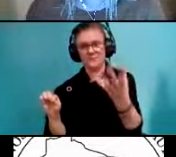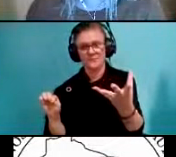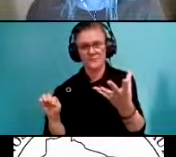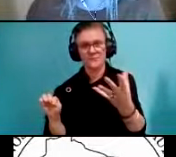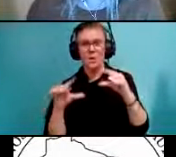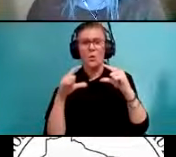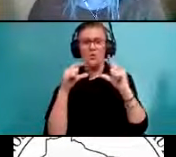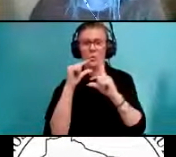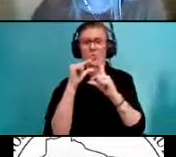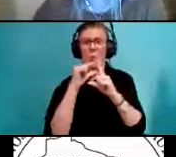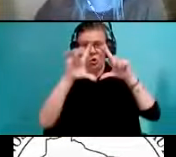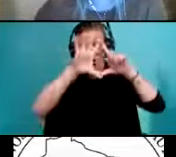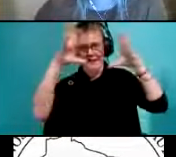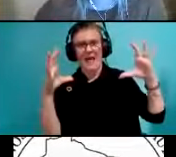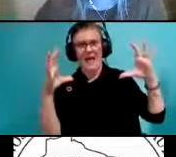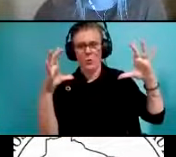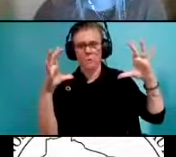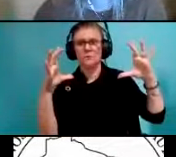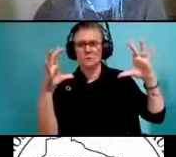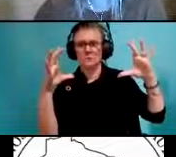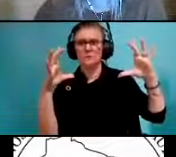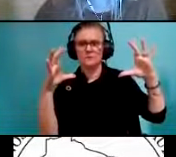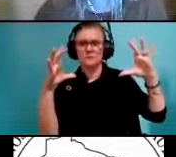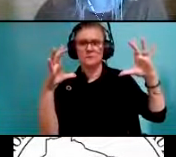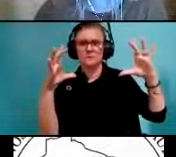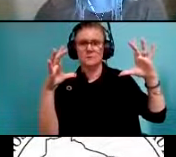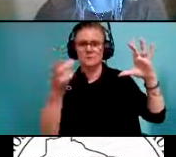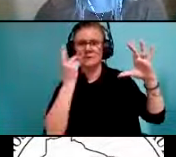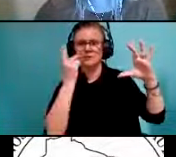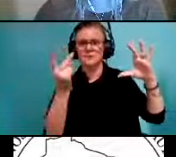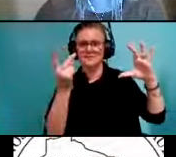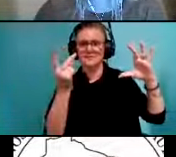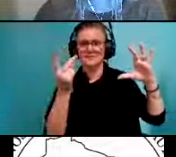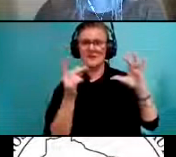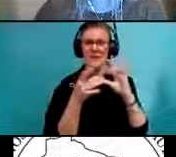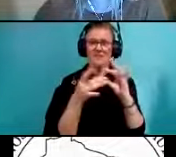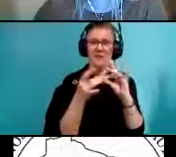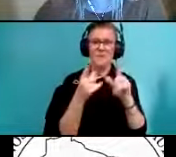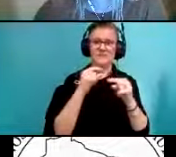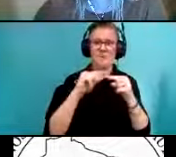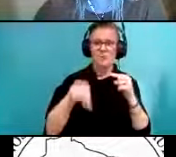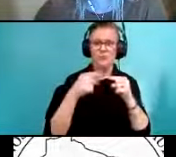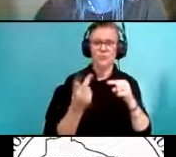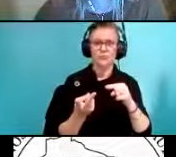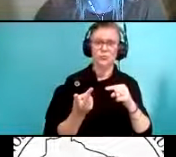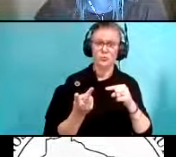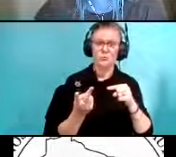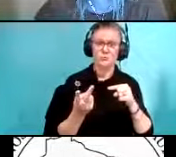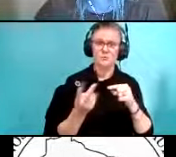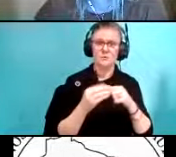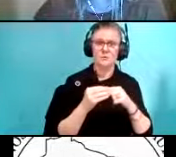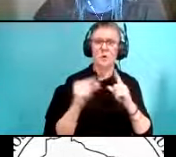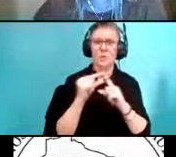is on the right side of the slide that was created and using the open-ended comments from round 2. The size of the